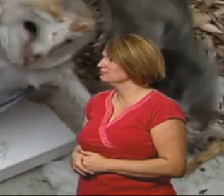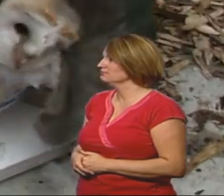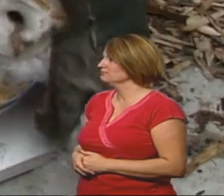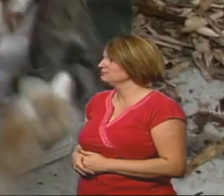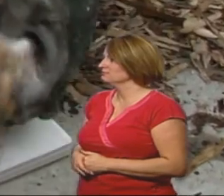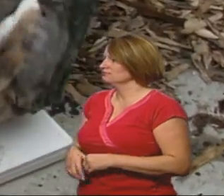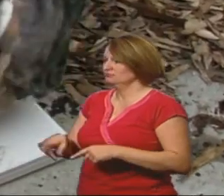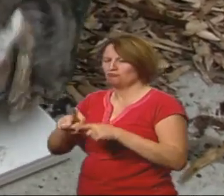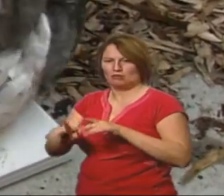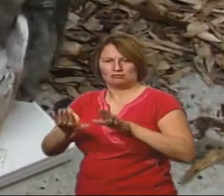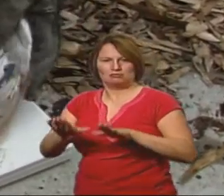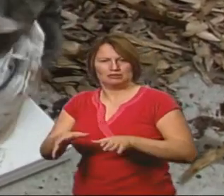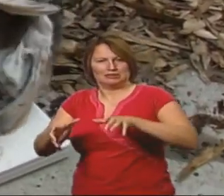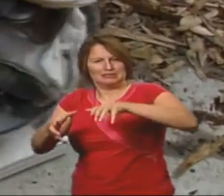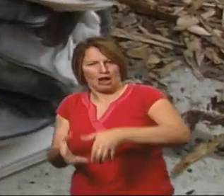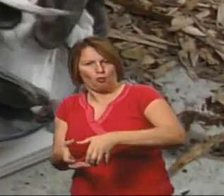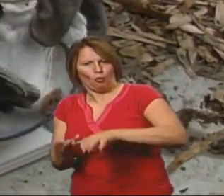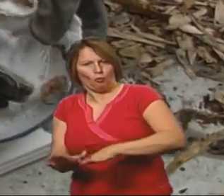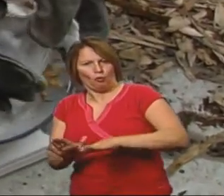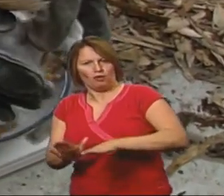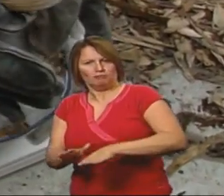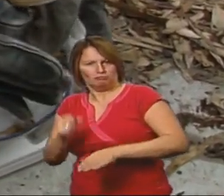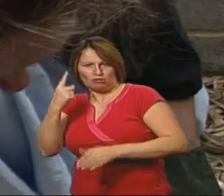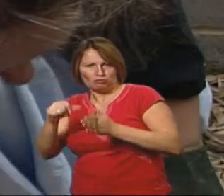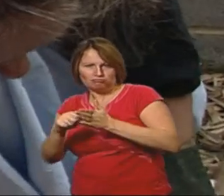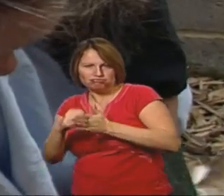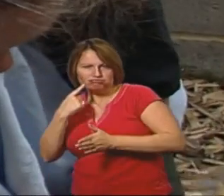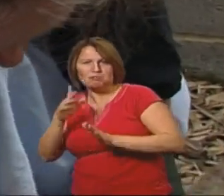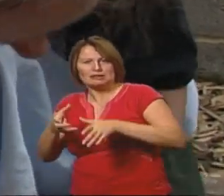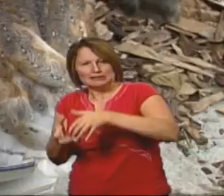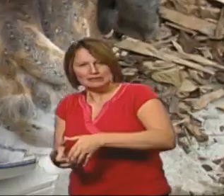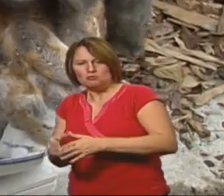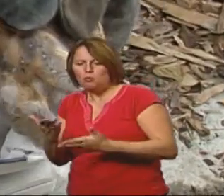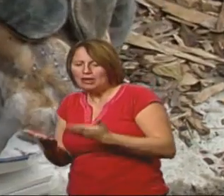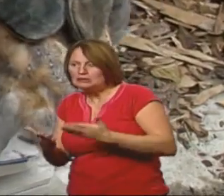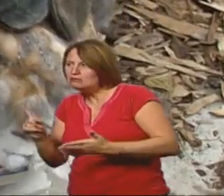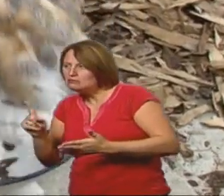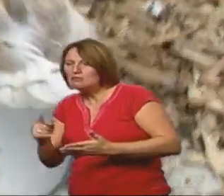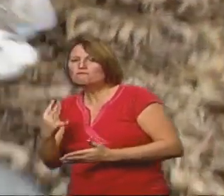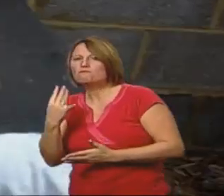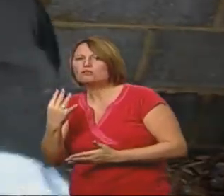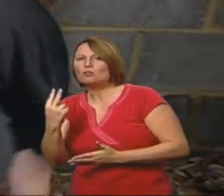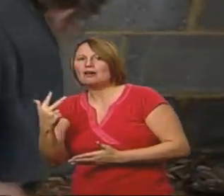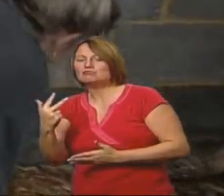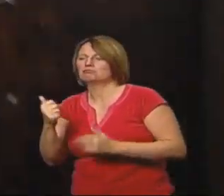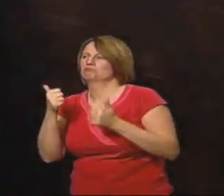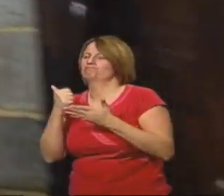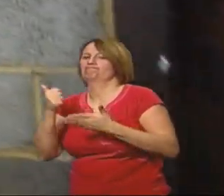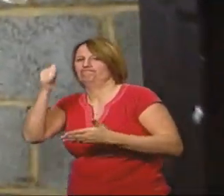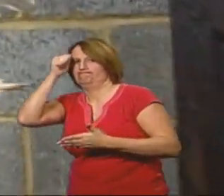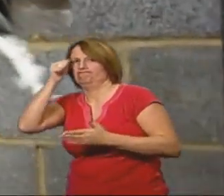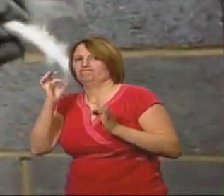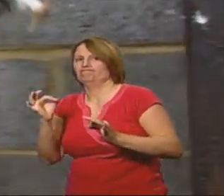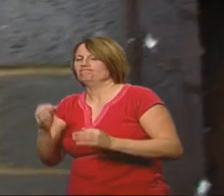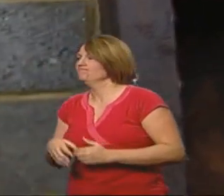It ain't going to be easy, is it? That's it. You sitting there upside down. Oh, 428. Wonderful. You're